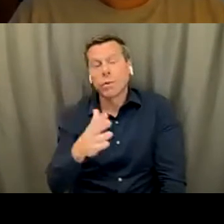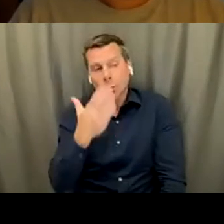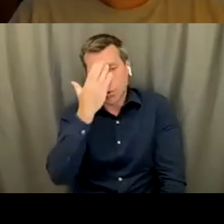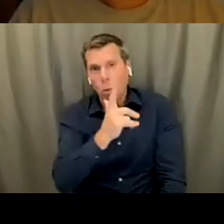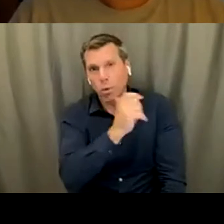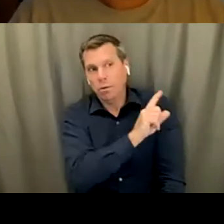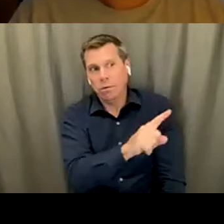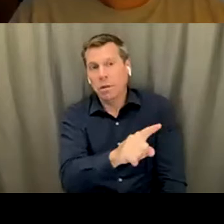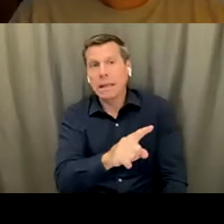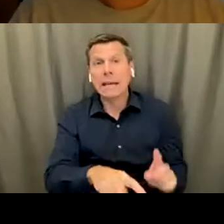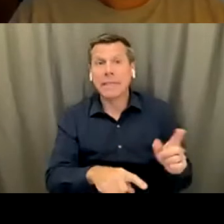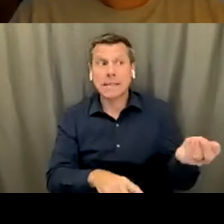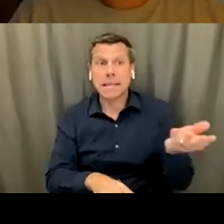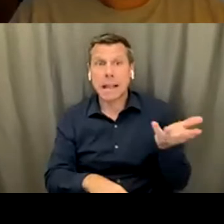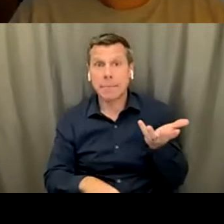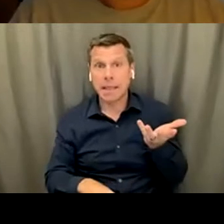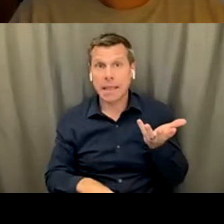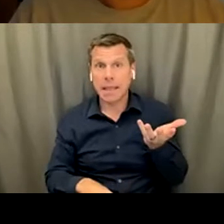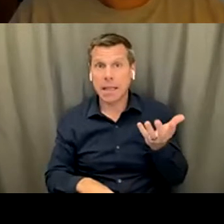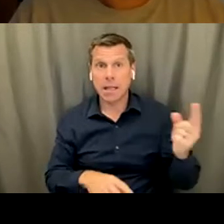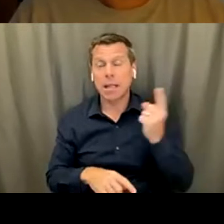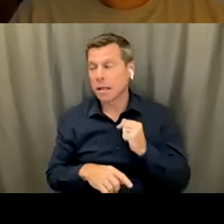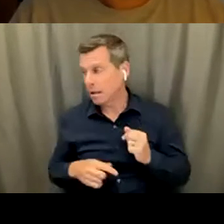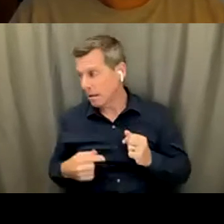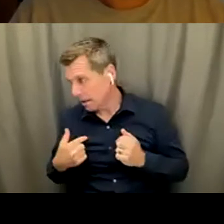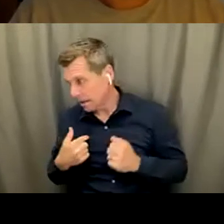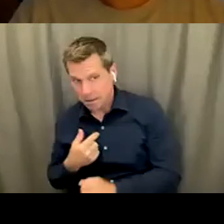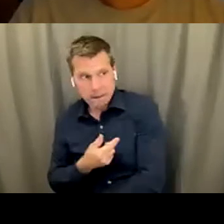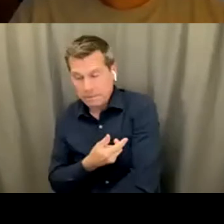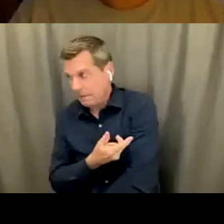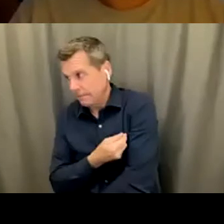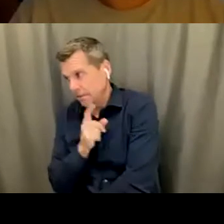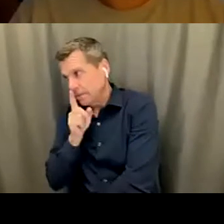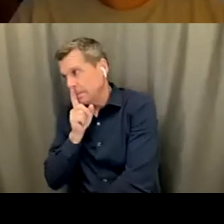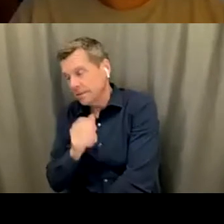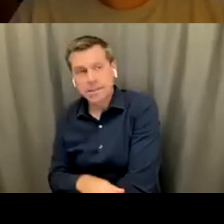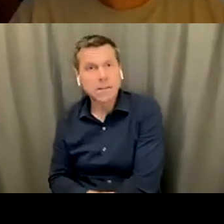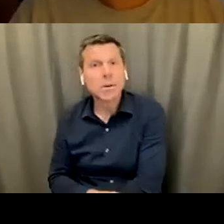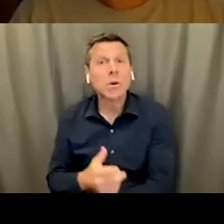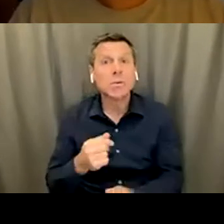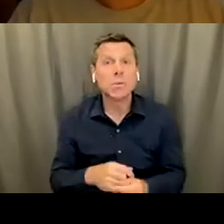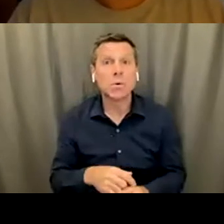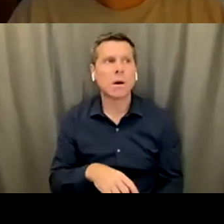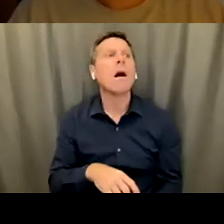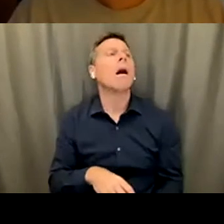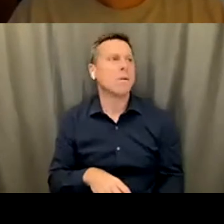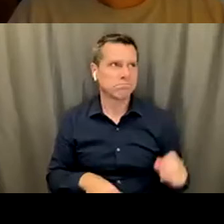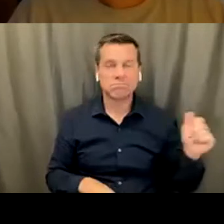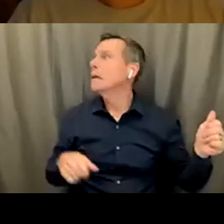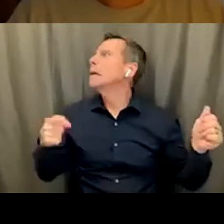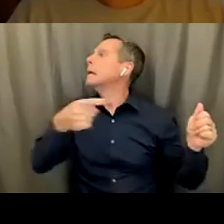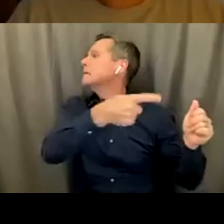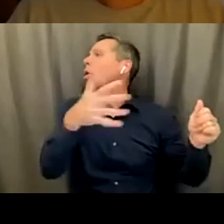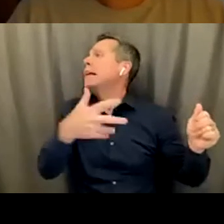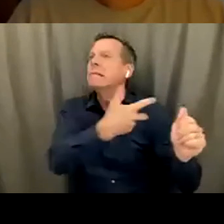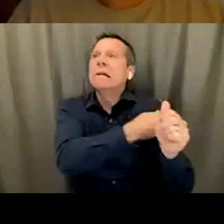to you, please do not divulge it to anyone else. Okay, just keep yourself out of trouble. Yes, a vaccine